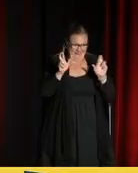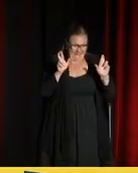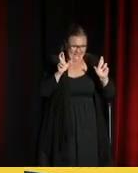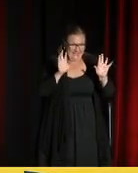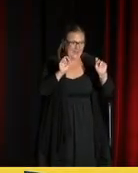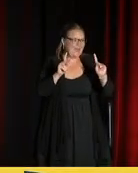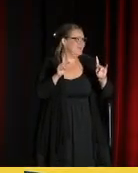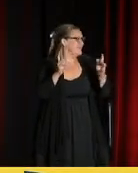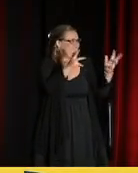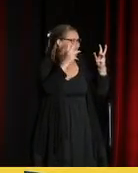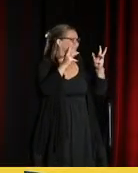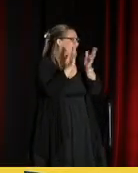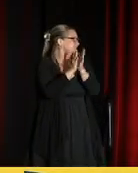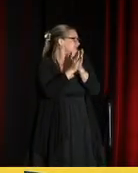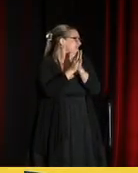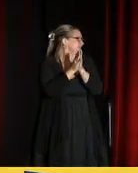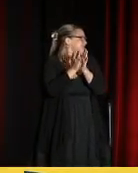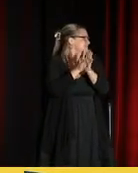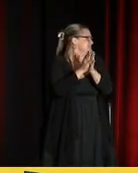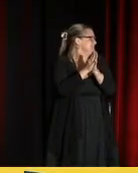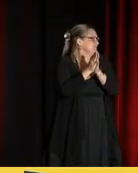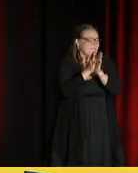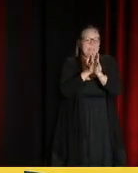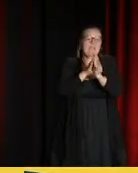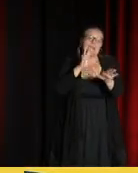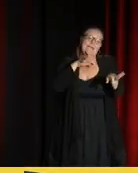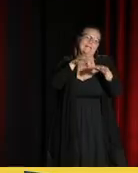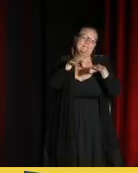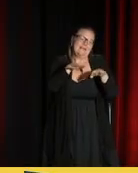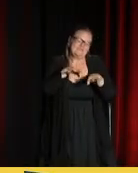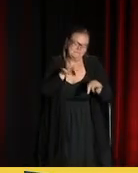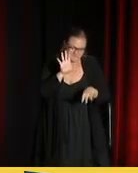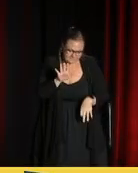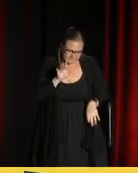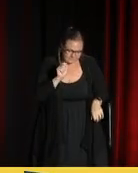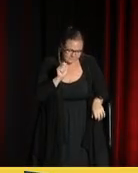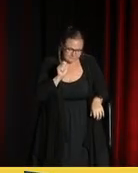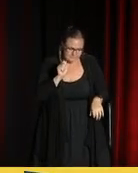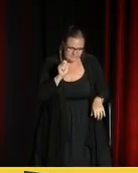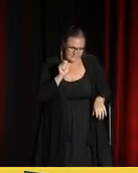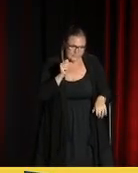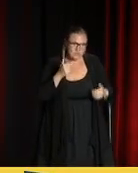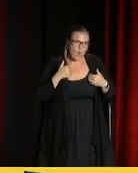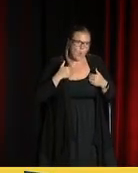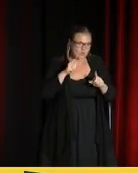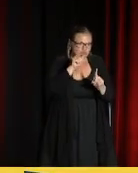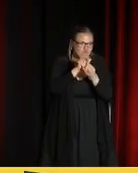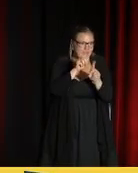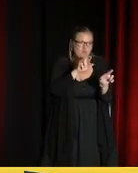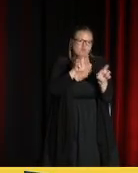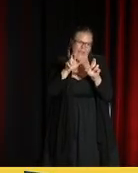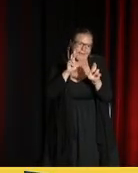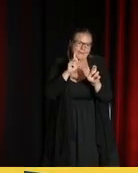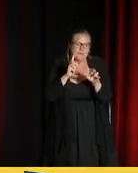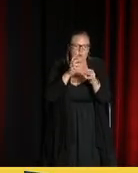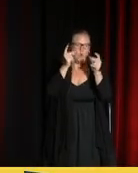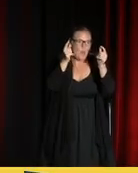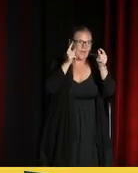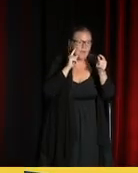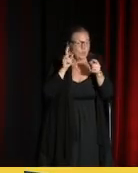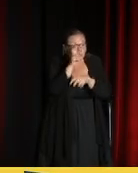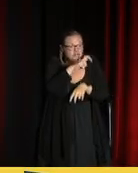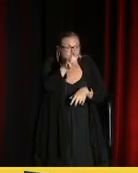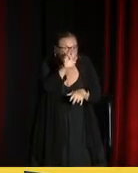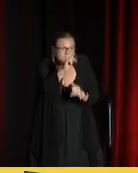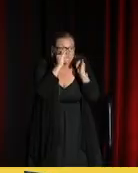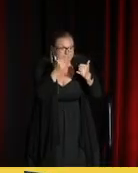No. I need to explain. I got this trick ready really quickly this morning. When you travel as